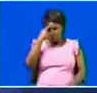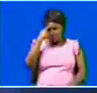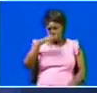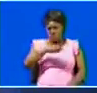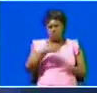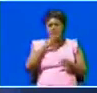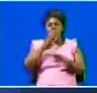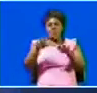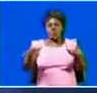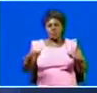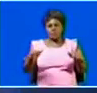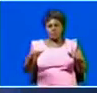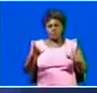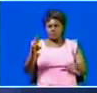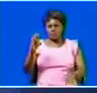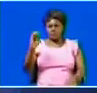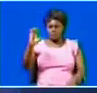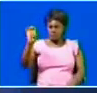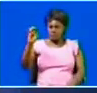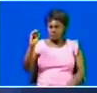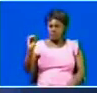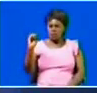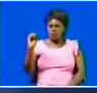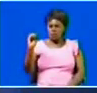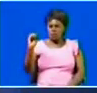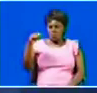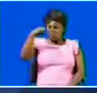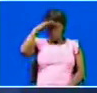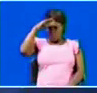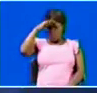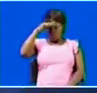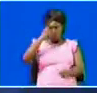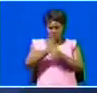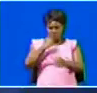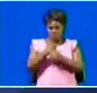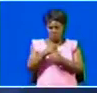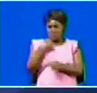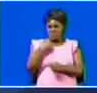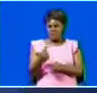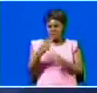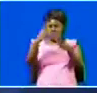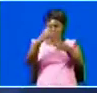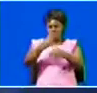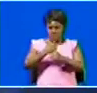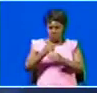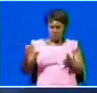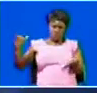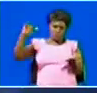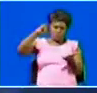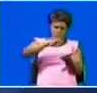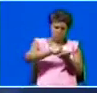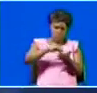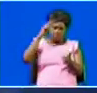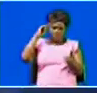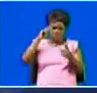Islands. Paul Robert Bollea, CEO for Pernod Ricard East Africa's operations, says while the company has been importing its products,